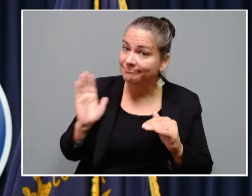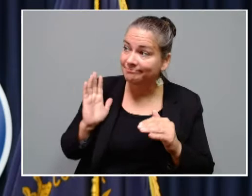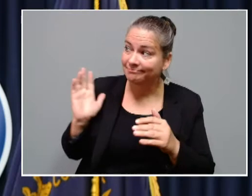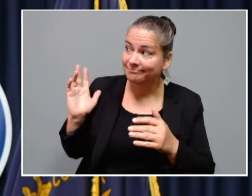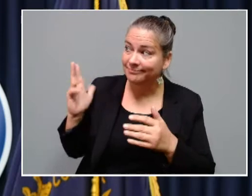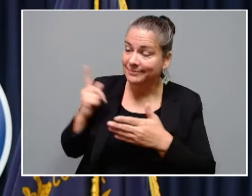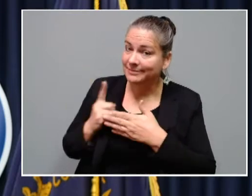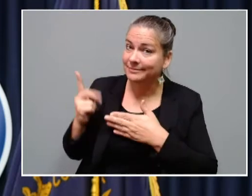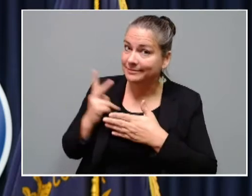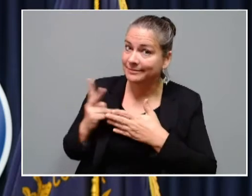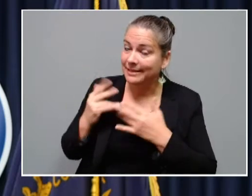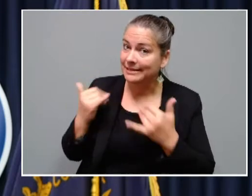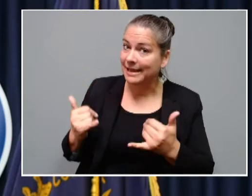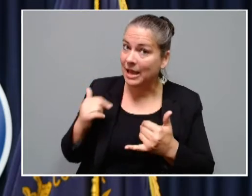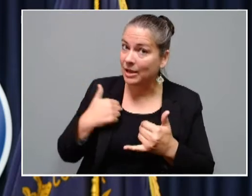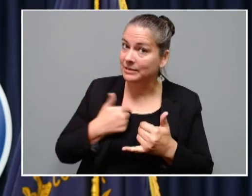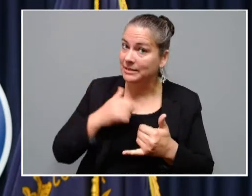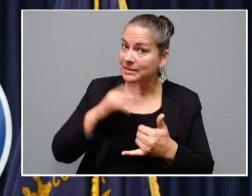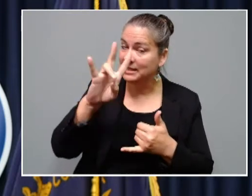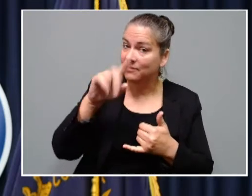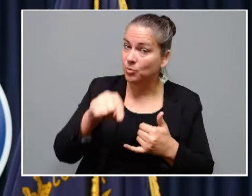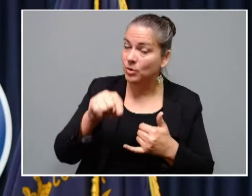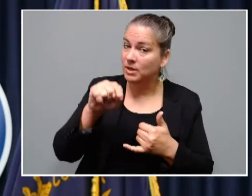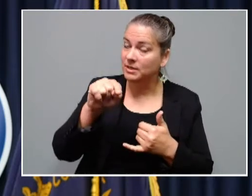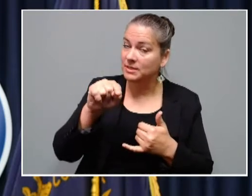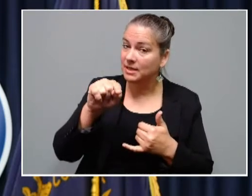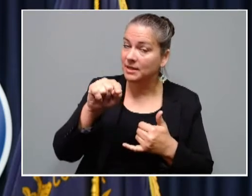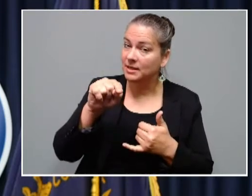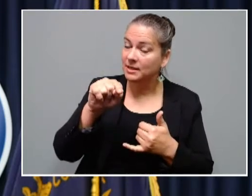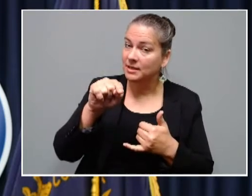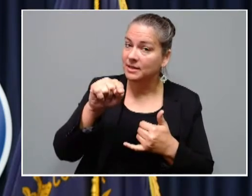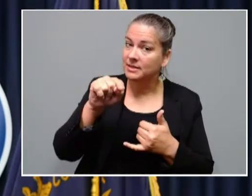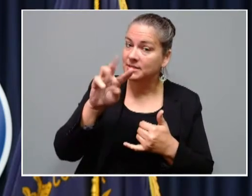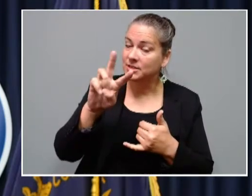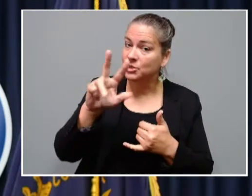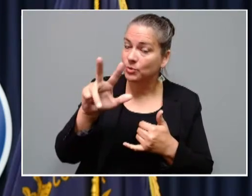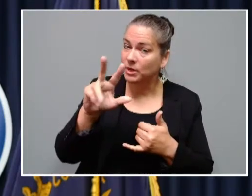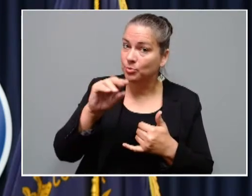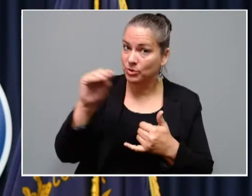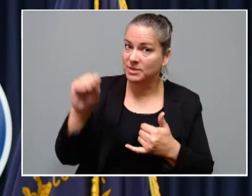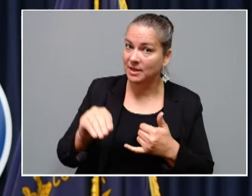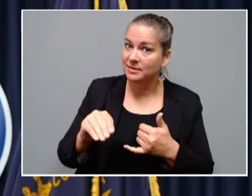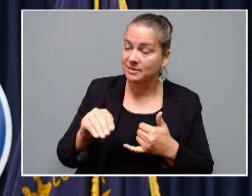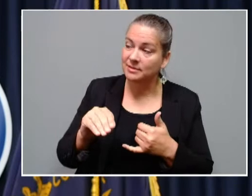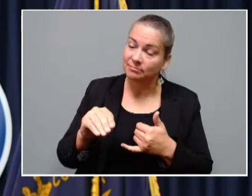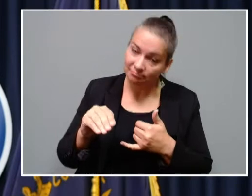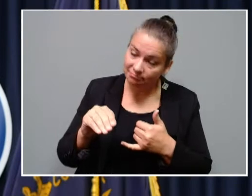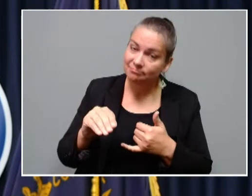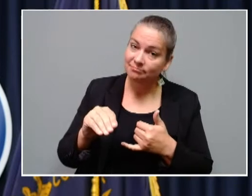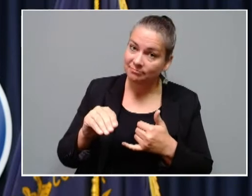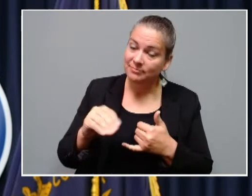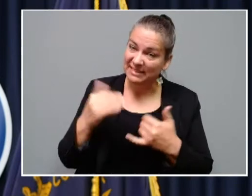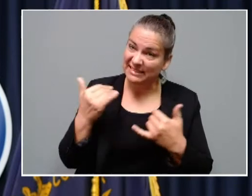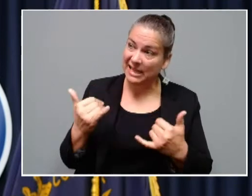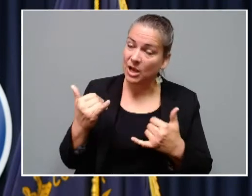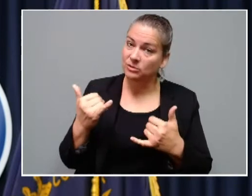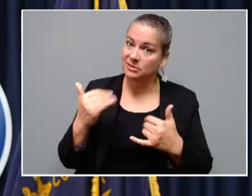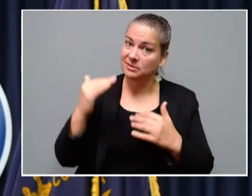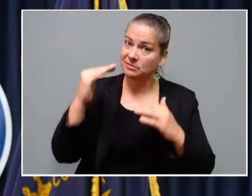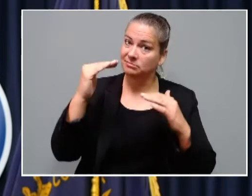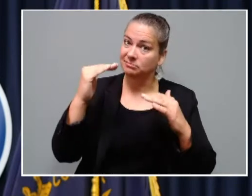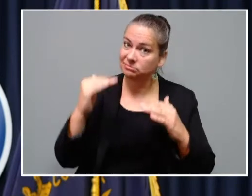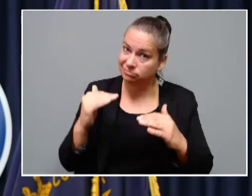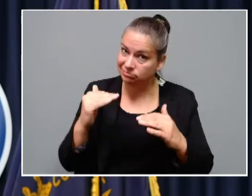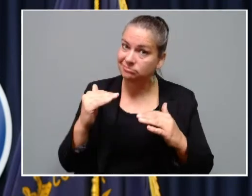to 7.36%. That is a significant drop. Remember, we were